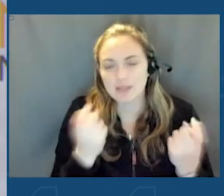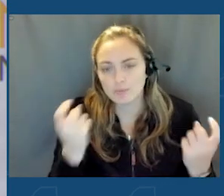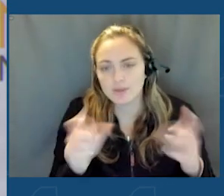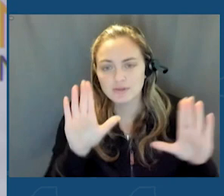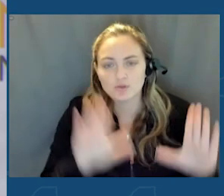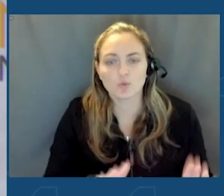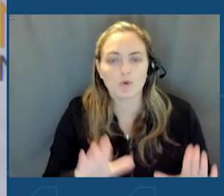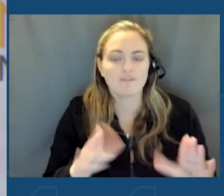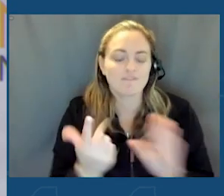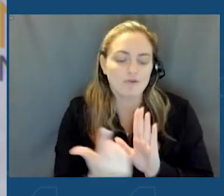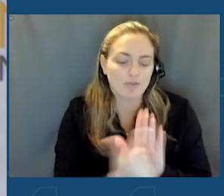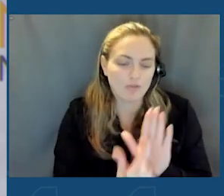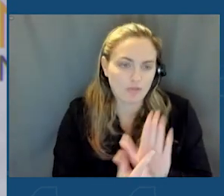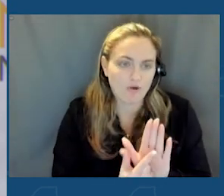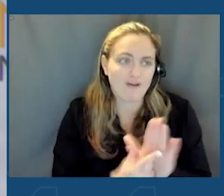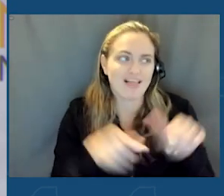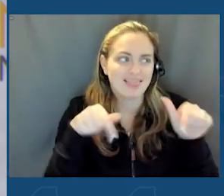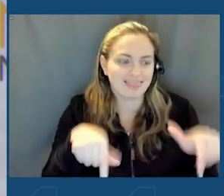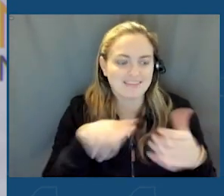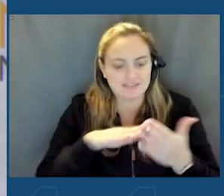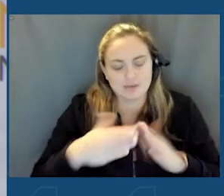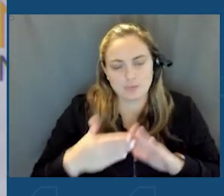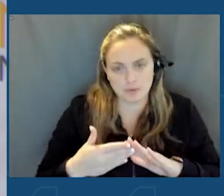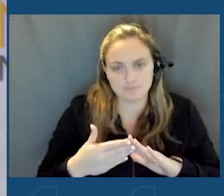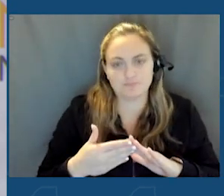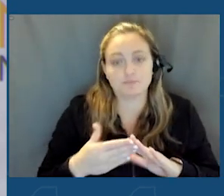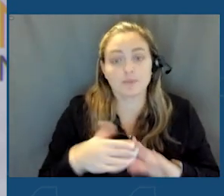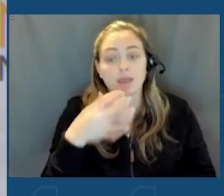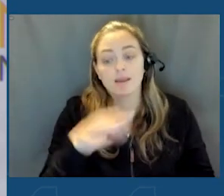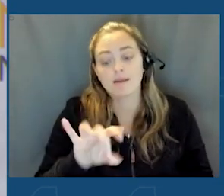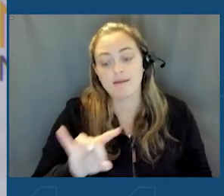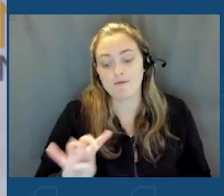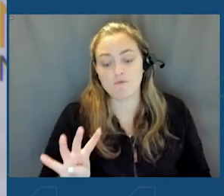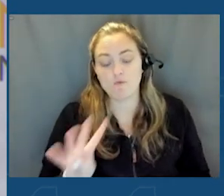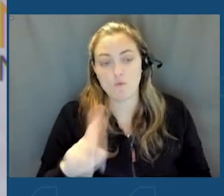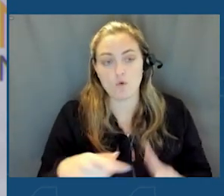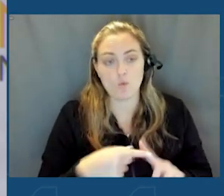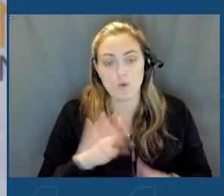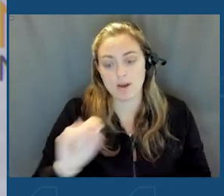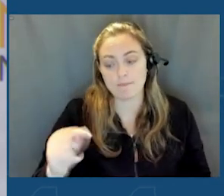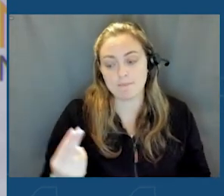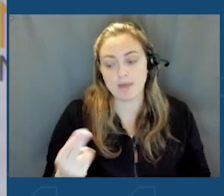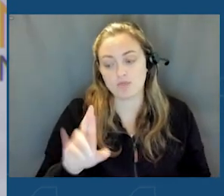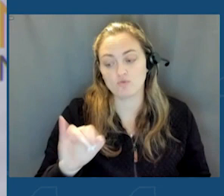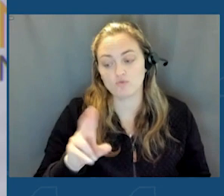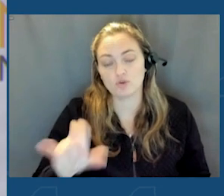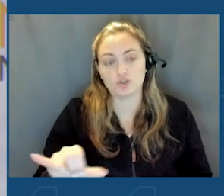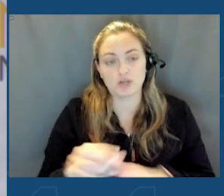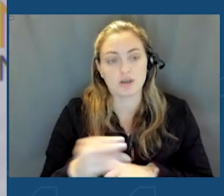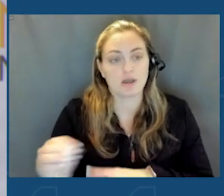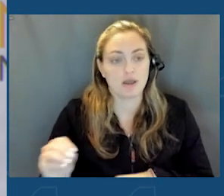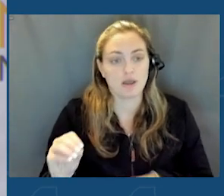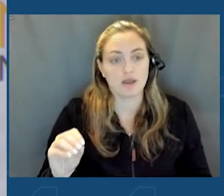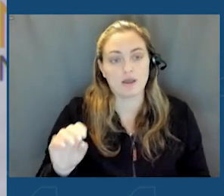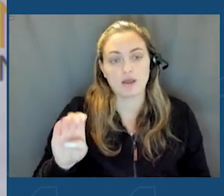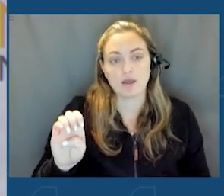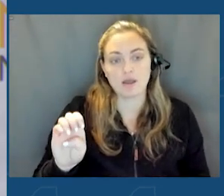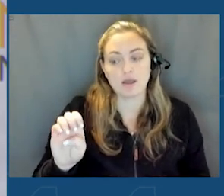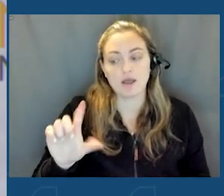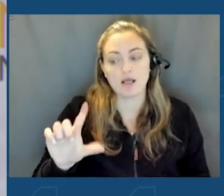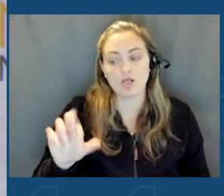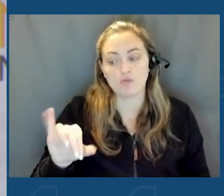legislation in this neighborhood in 1984 when Beth Ritchie and Elsa